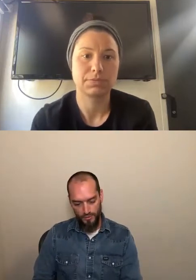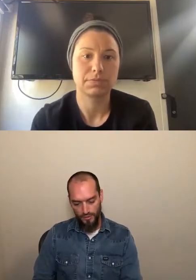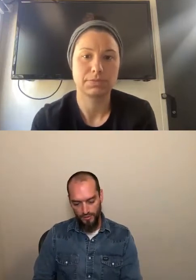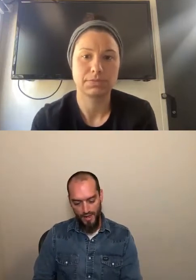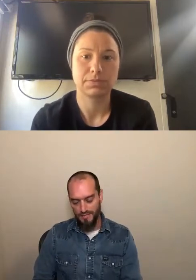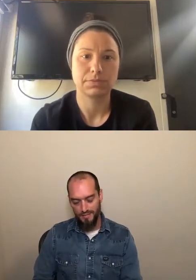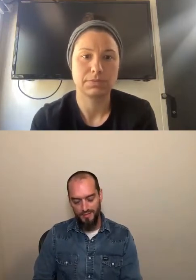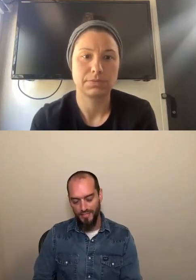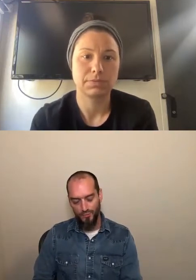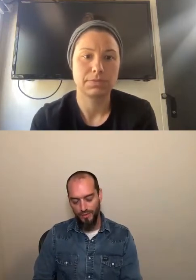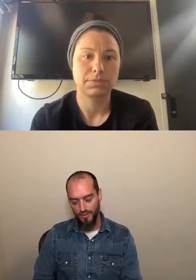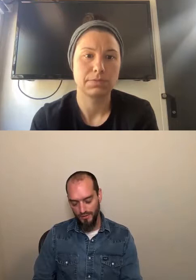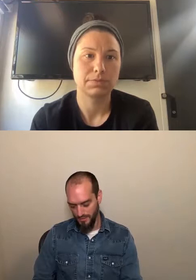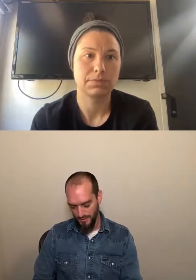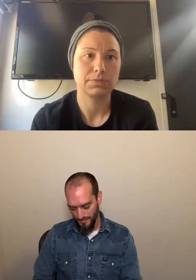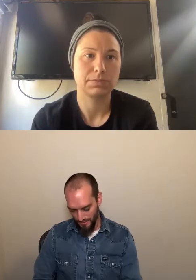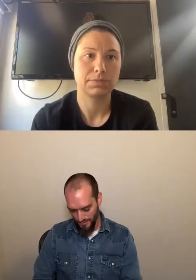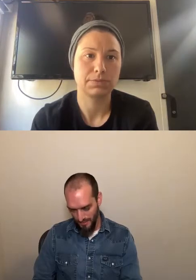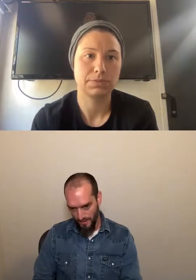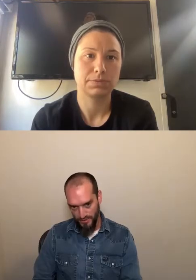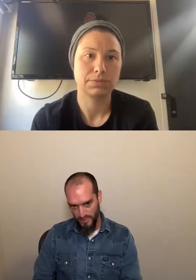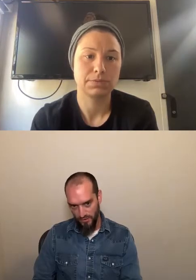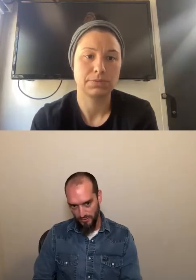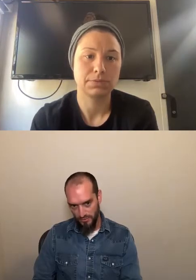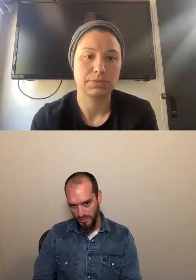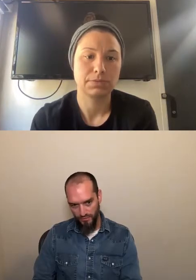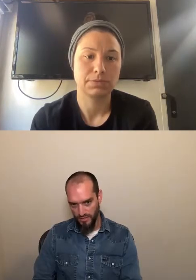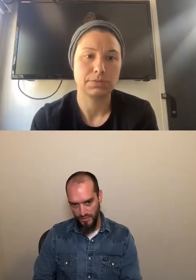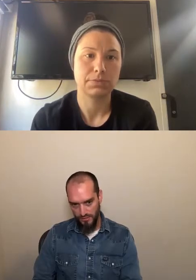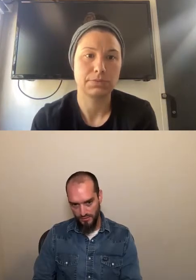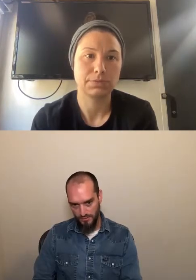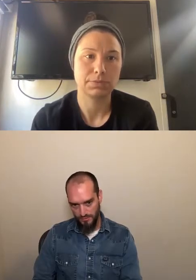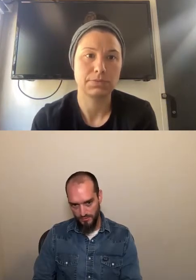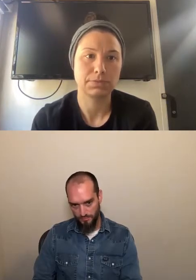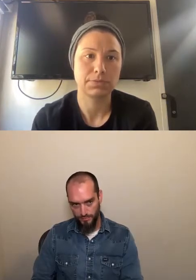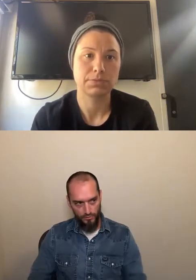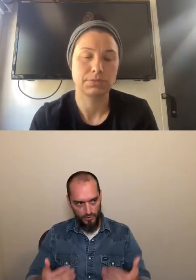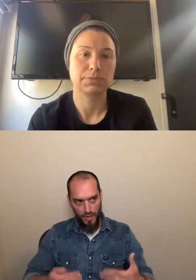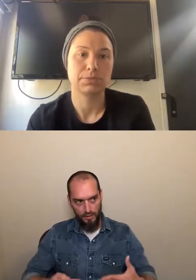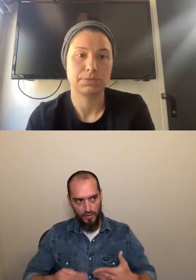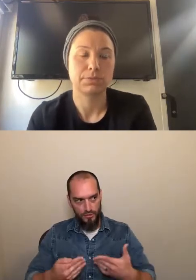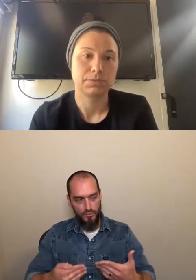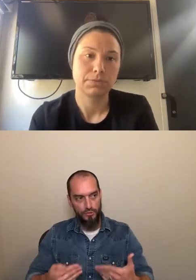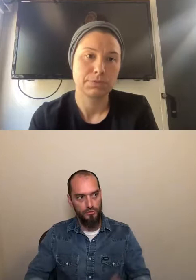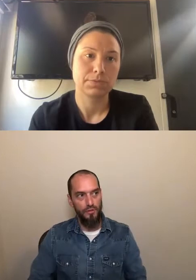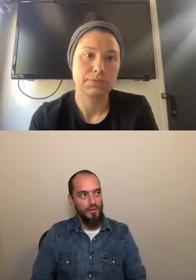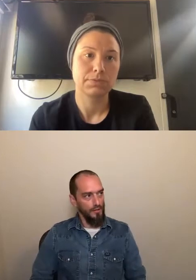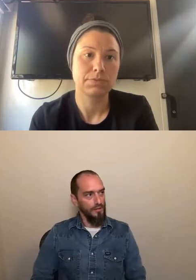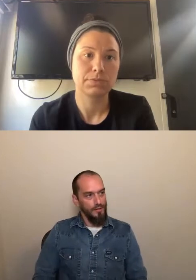after we get our license, that's when everything counts. Everything counts. People are relying on us